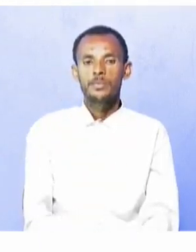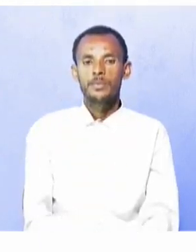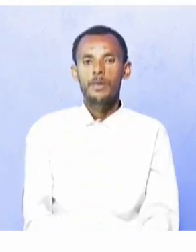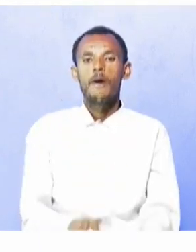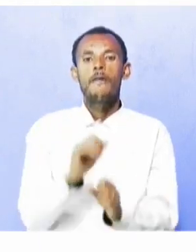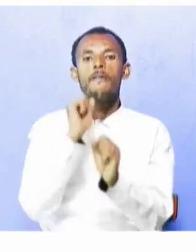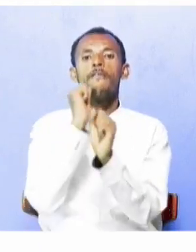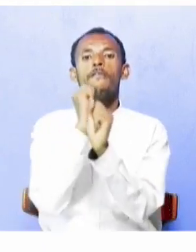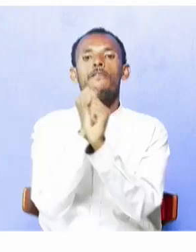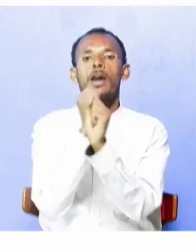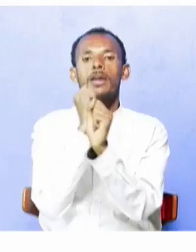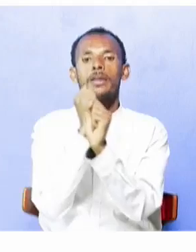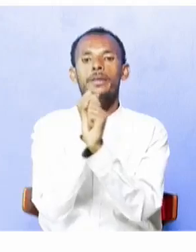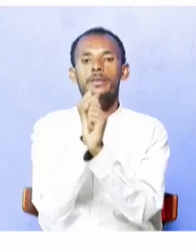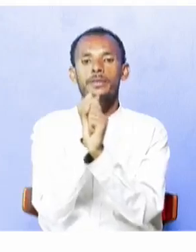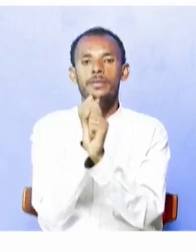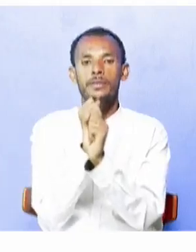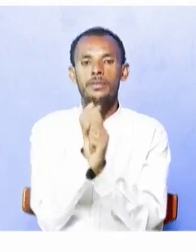find